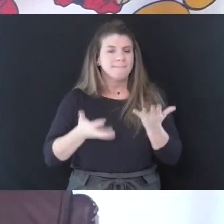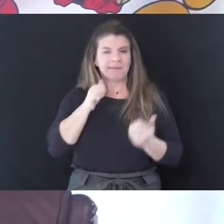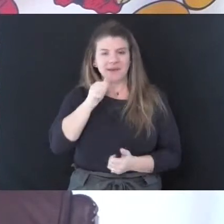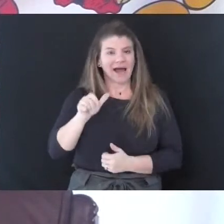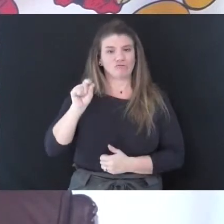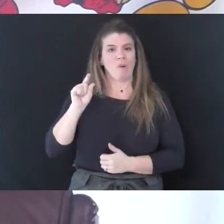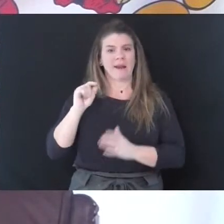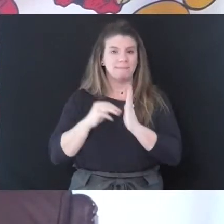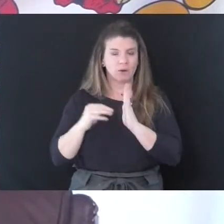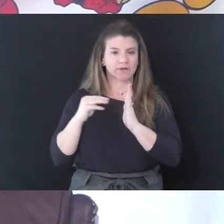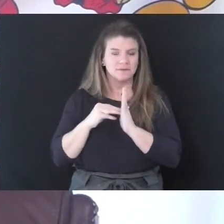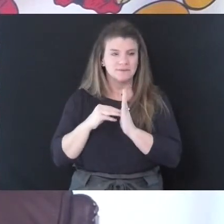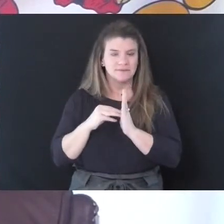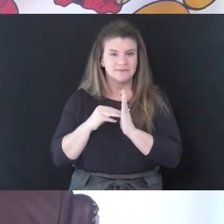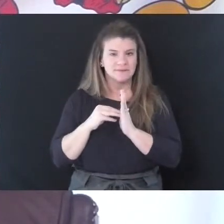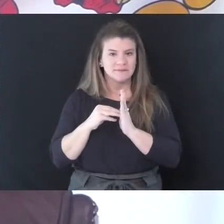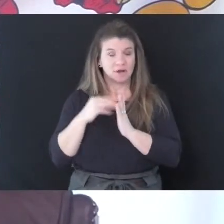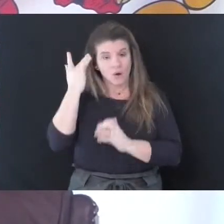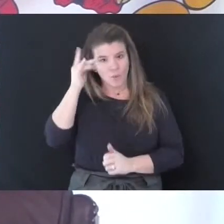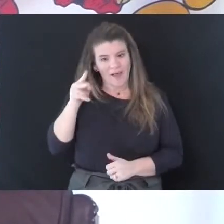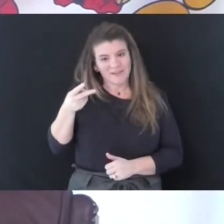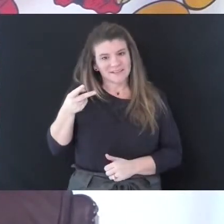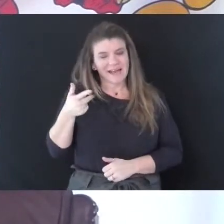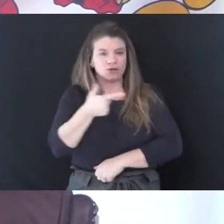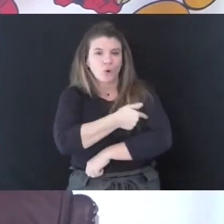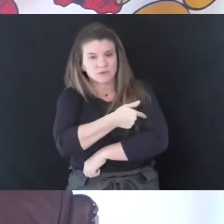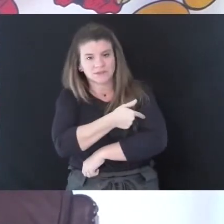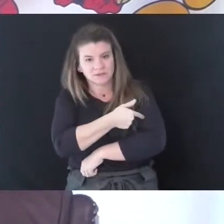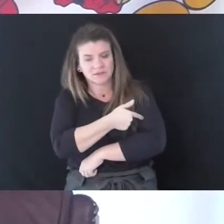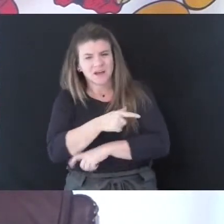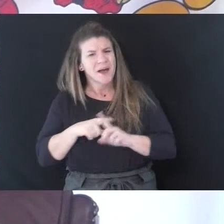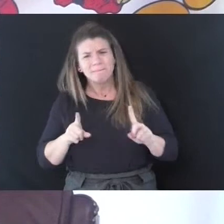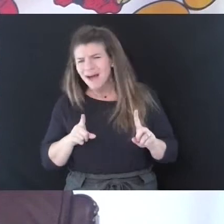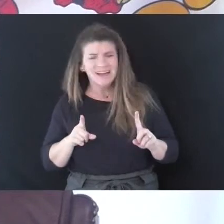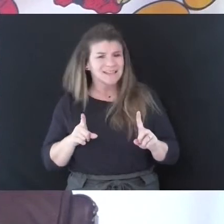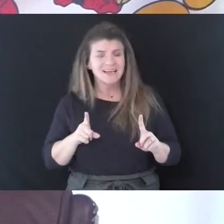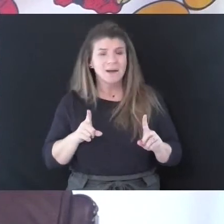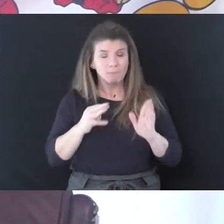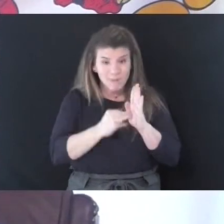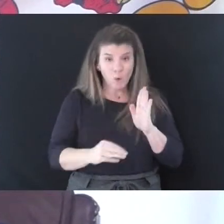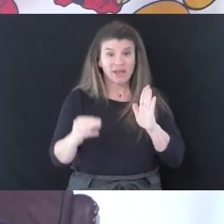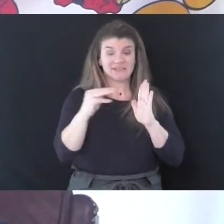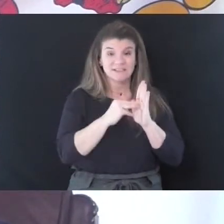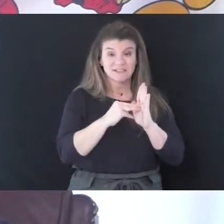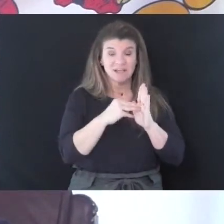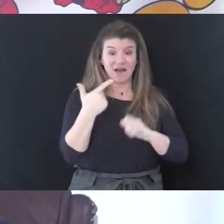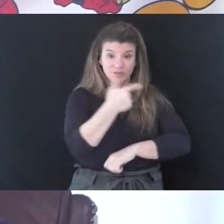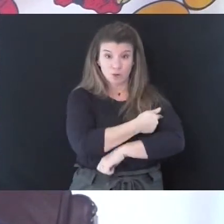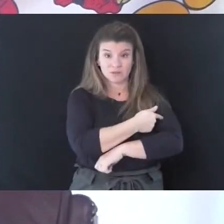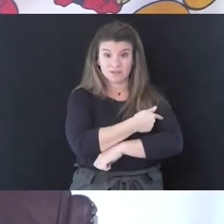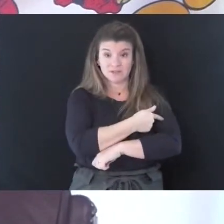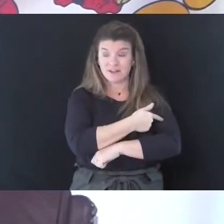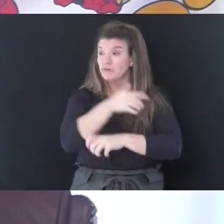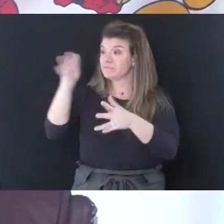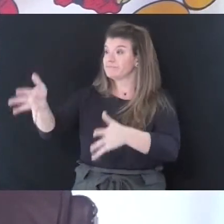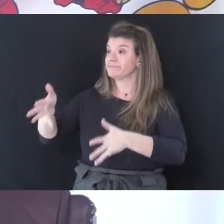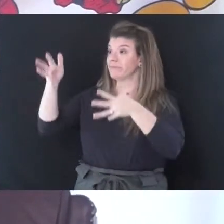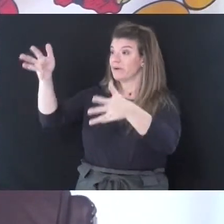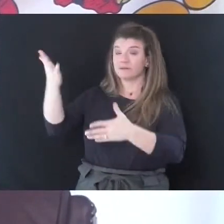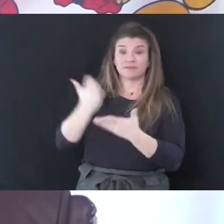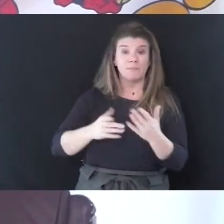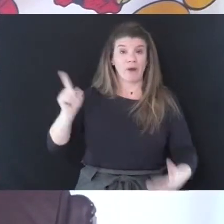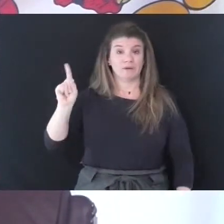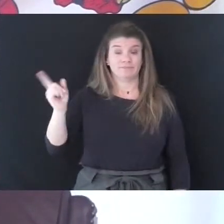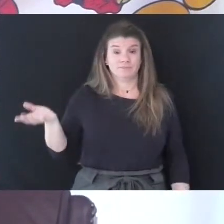million because of second round doses and stuff like that, but it's millions of doses that are sitting somewhere in a